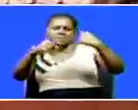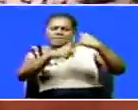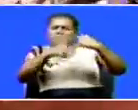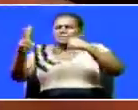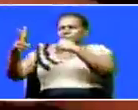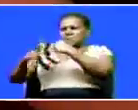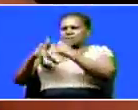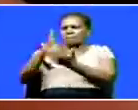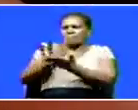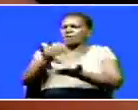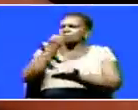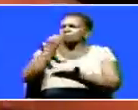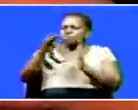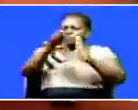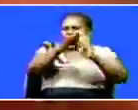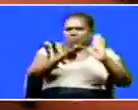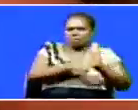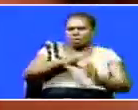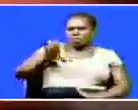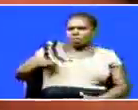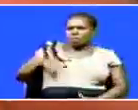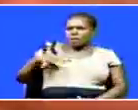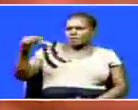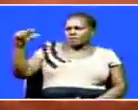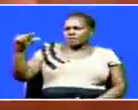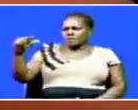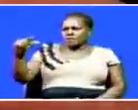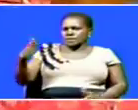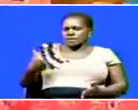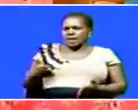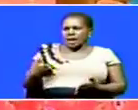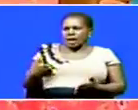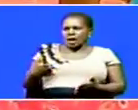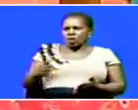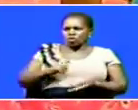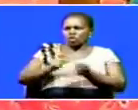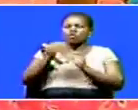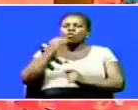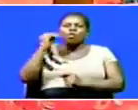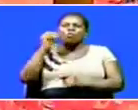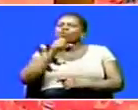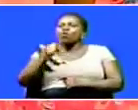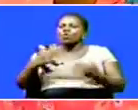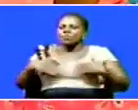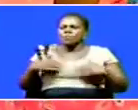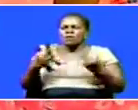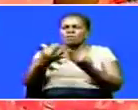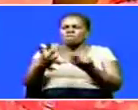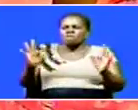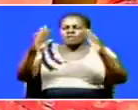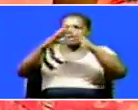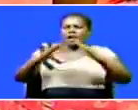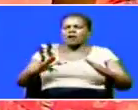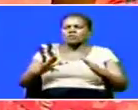1967 as part of a feeding program by the Women's Guild. It has now morphed into a home for the aged, offering free housing